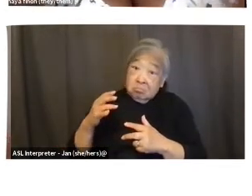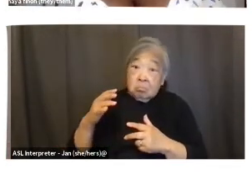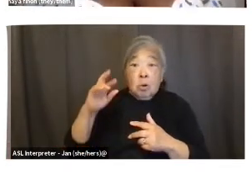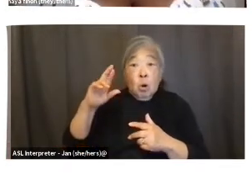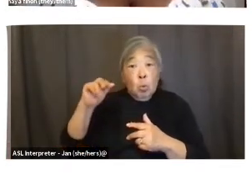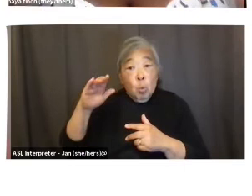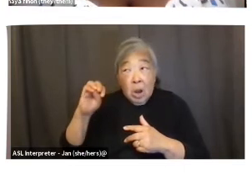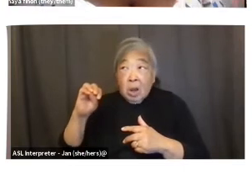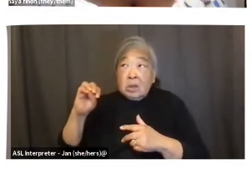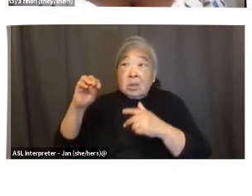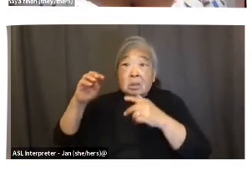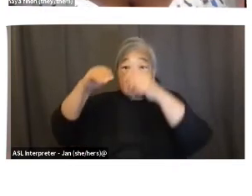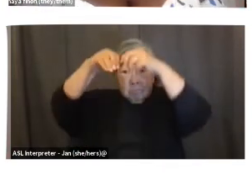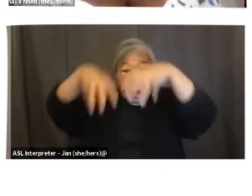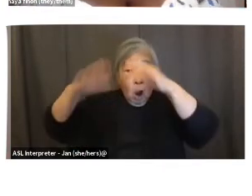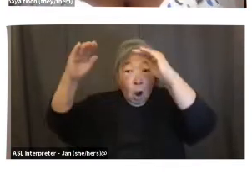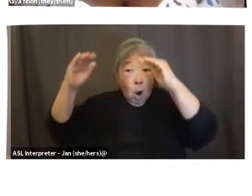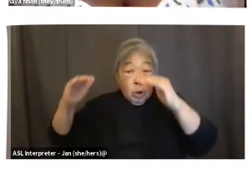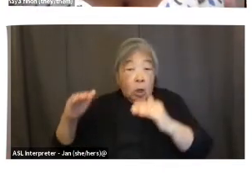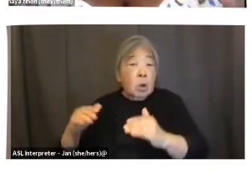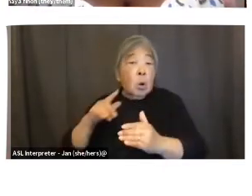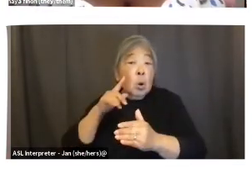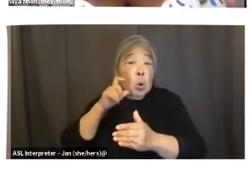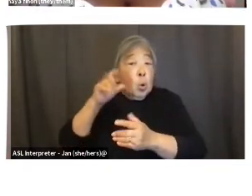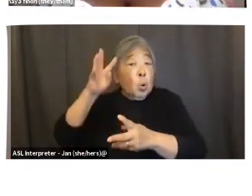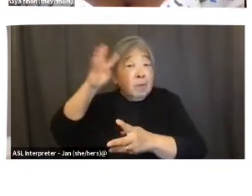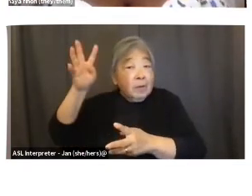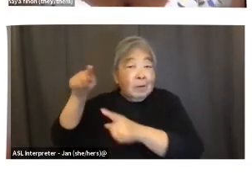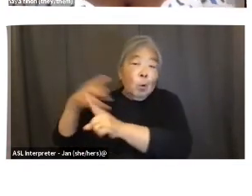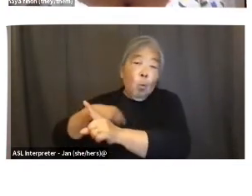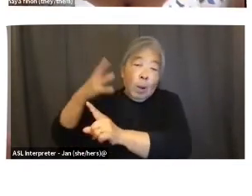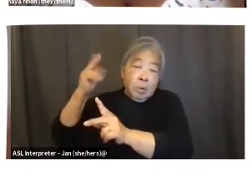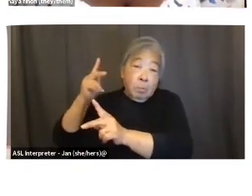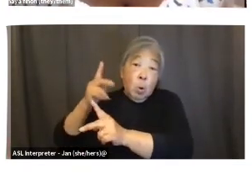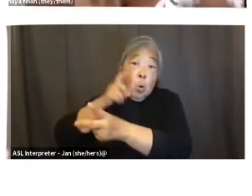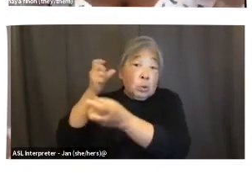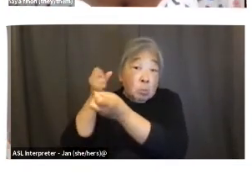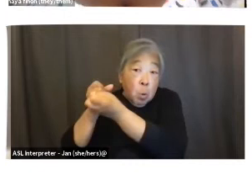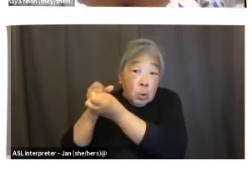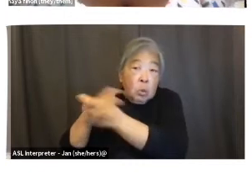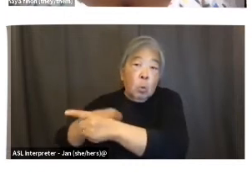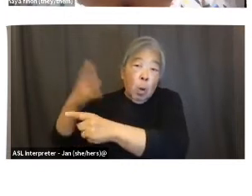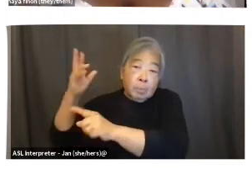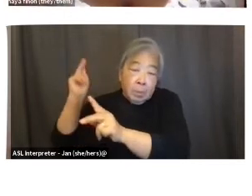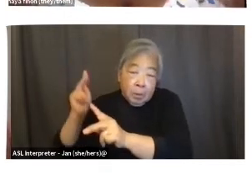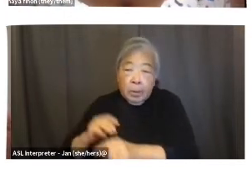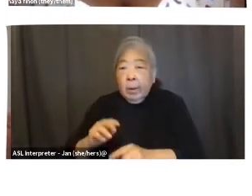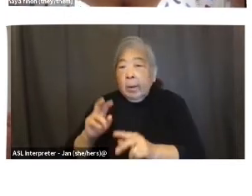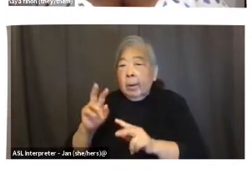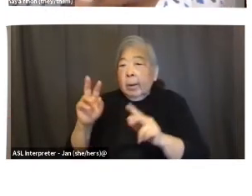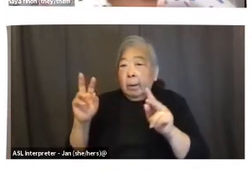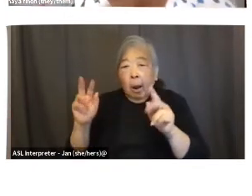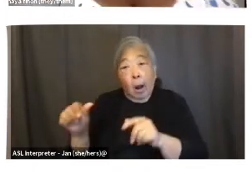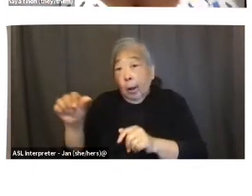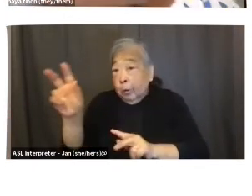been maintained primarily by white people. However, non-Black, people of color, people of the global majority